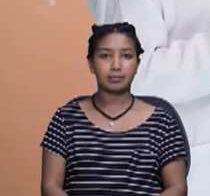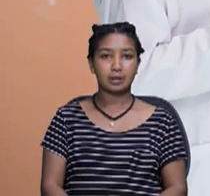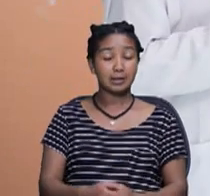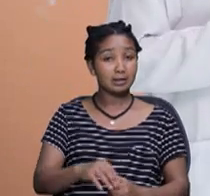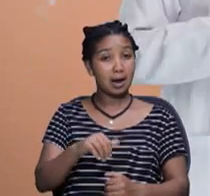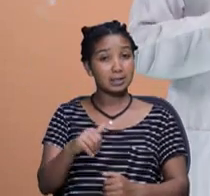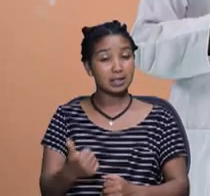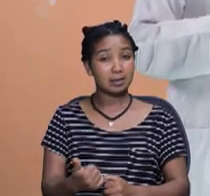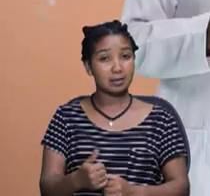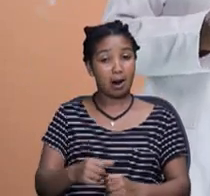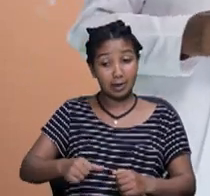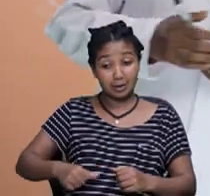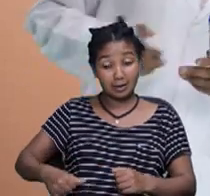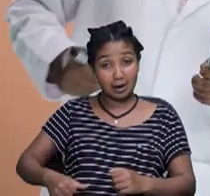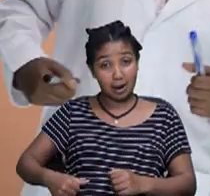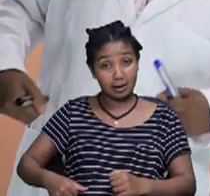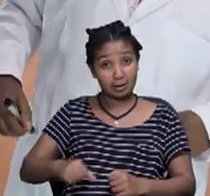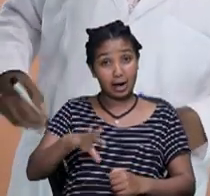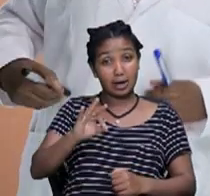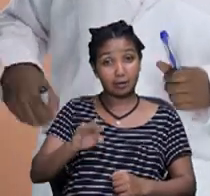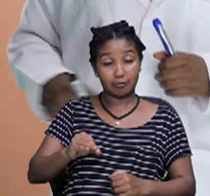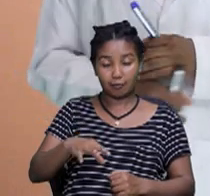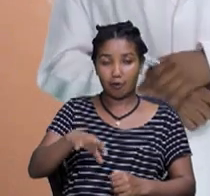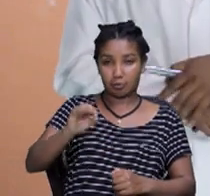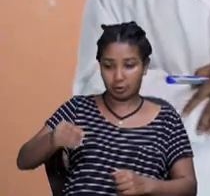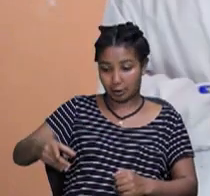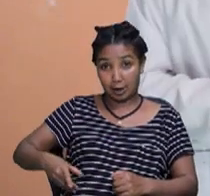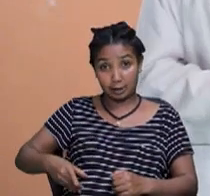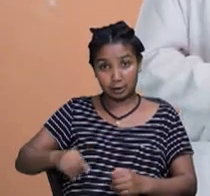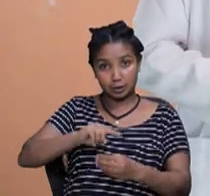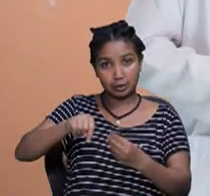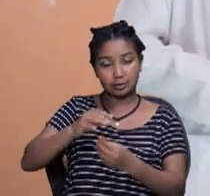And the other, adrenal glands, found on the neck region.